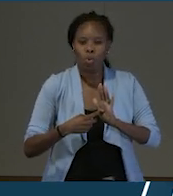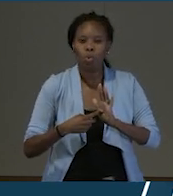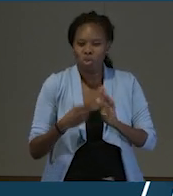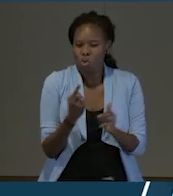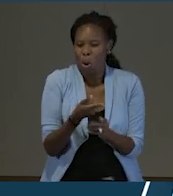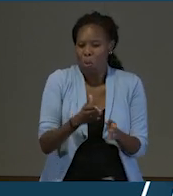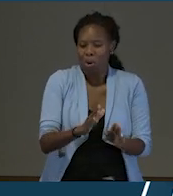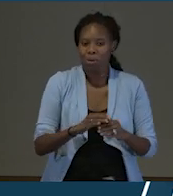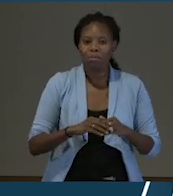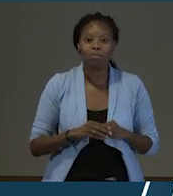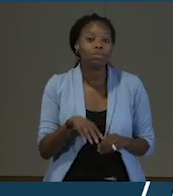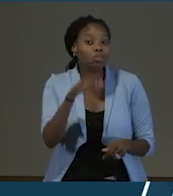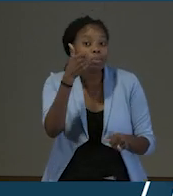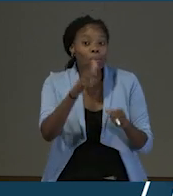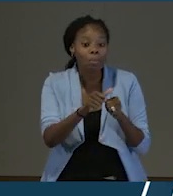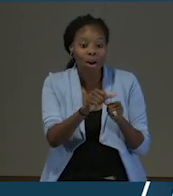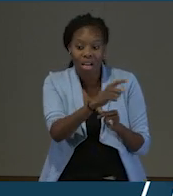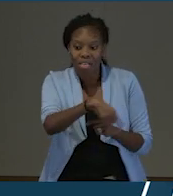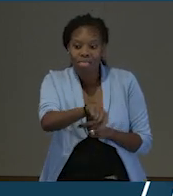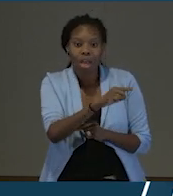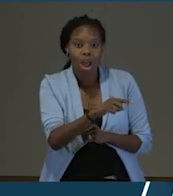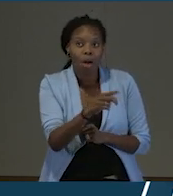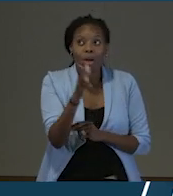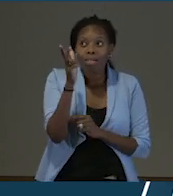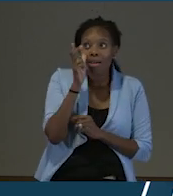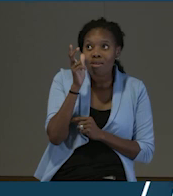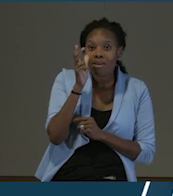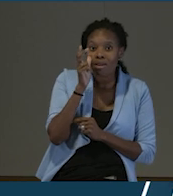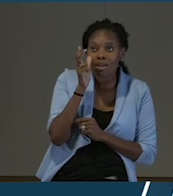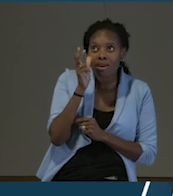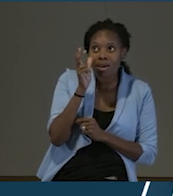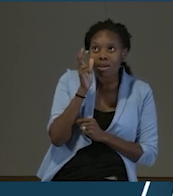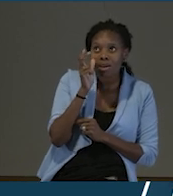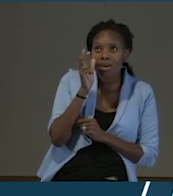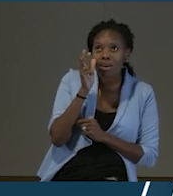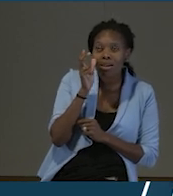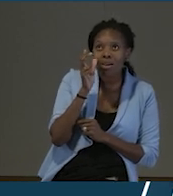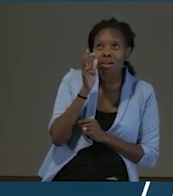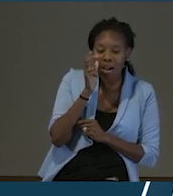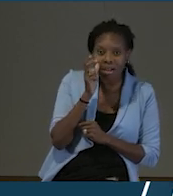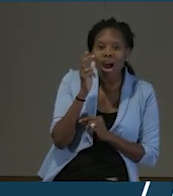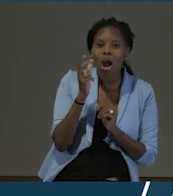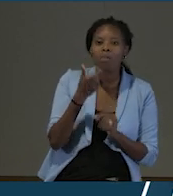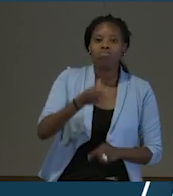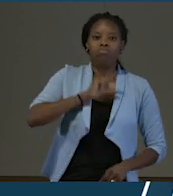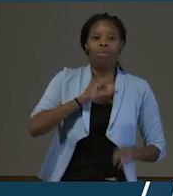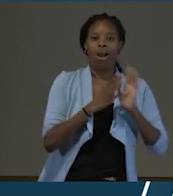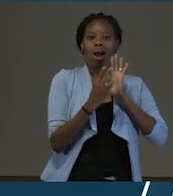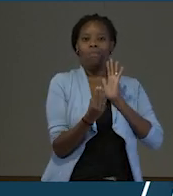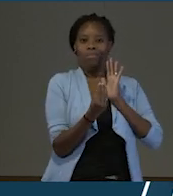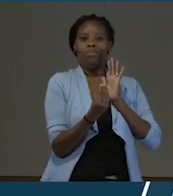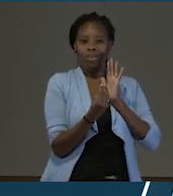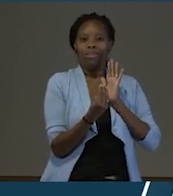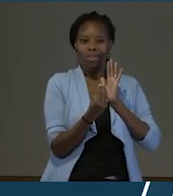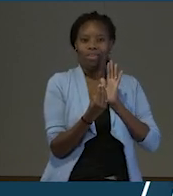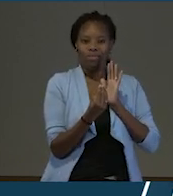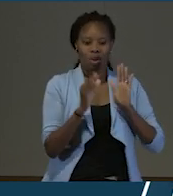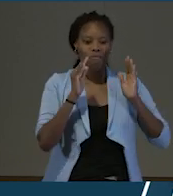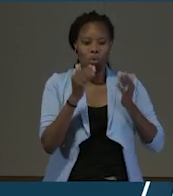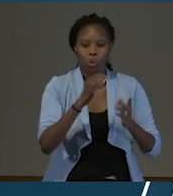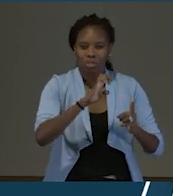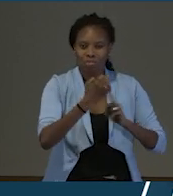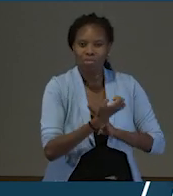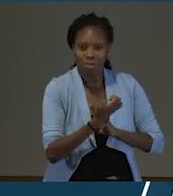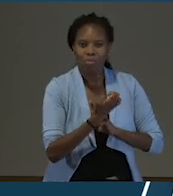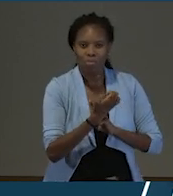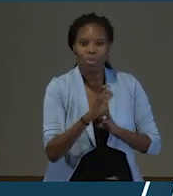remember, they're observing, they're imitating, they're looking to their environment to show them what they should be doing. Throughout the day and through